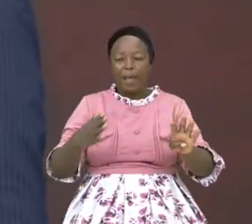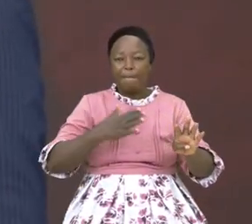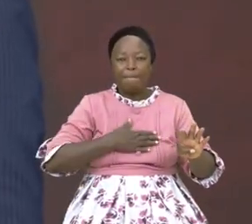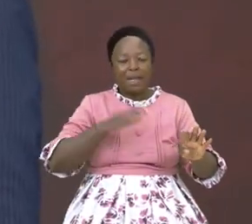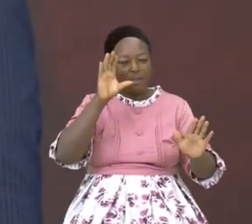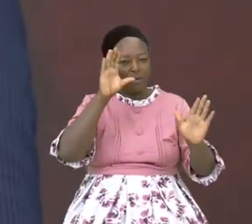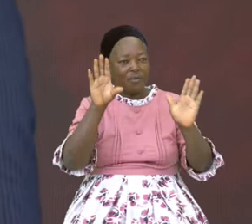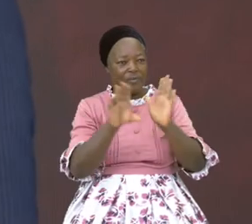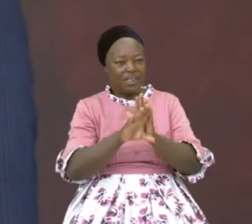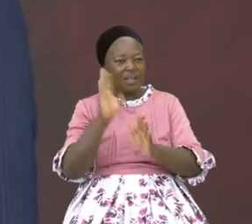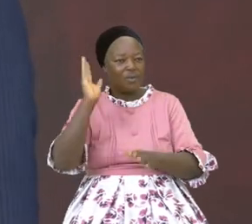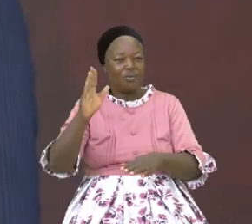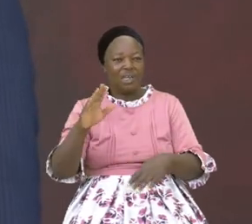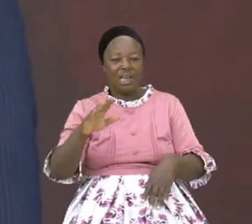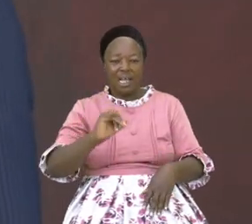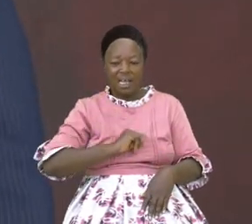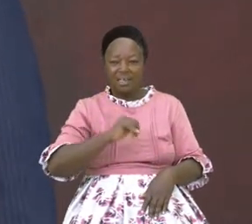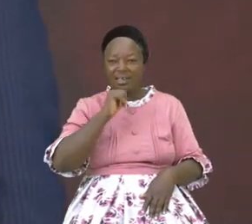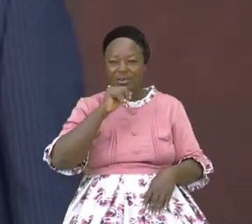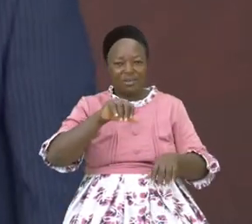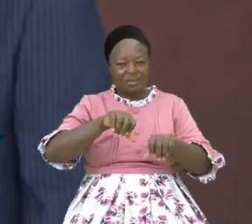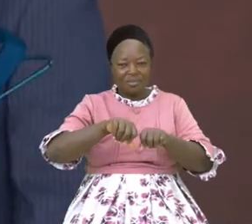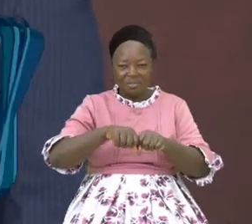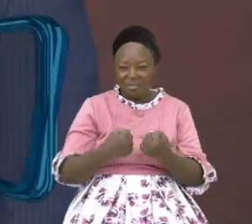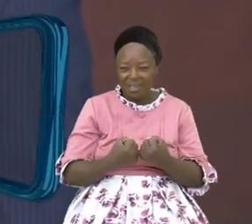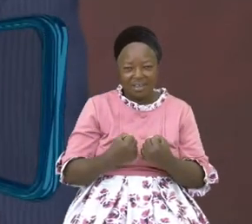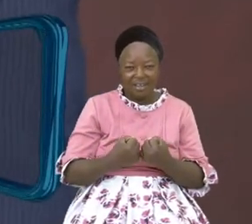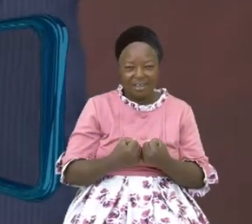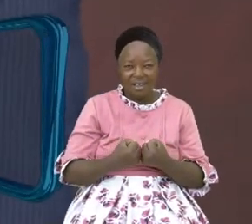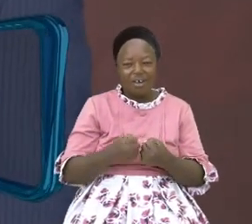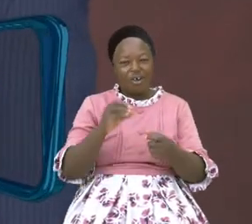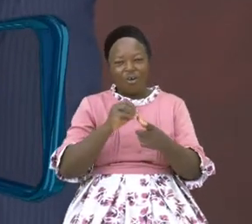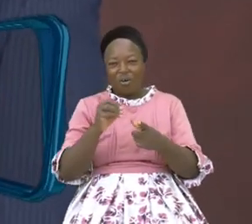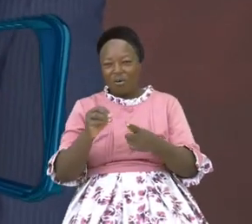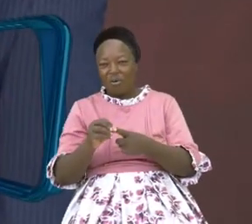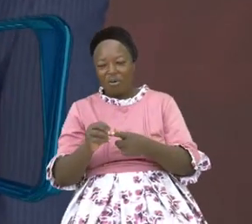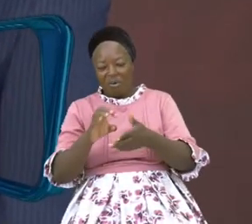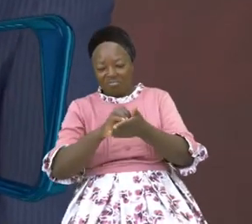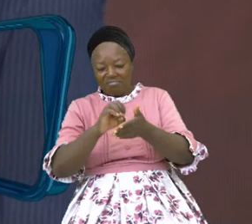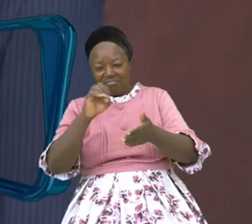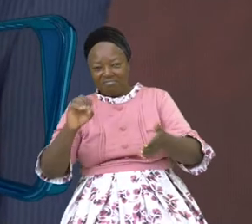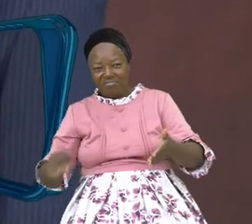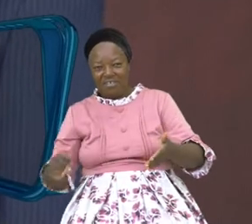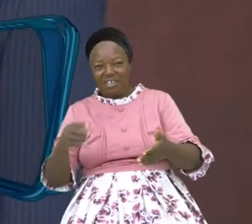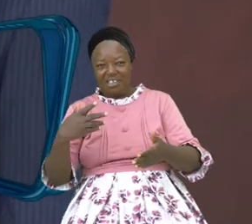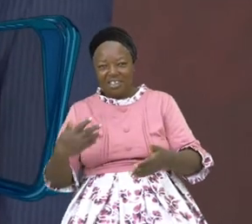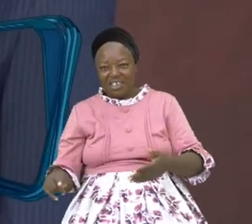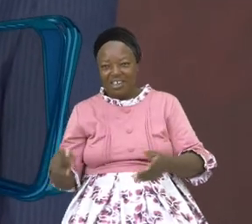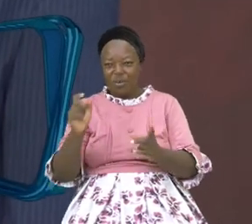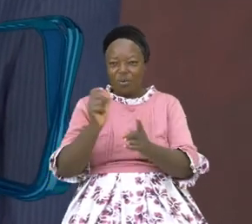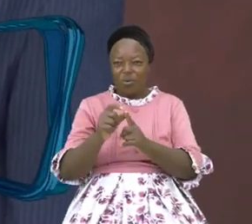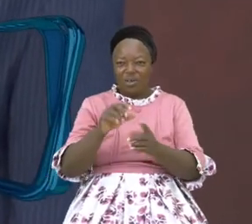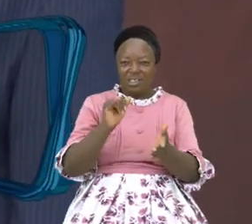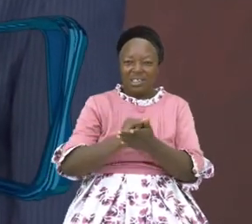covenant will I not break, nor alter the sin, nor alter the word that has